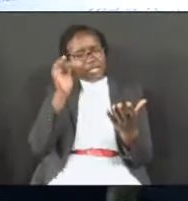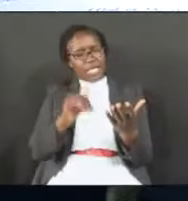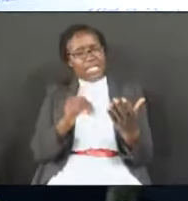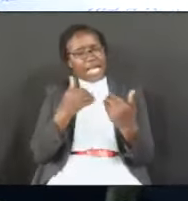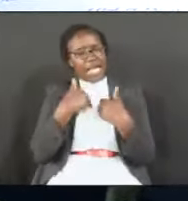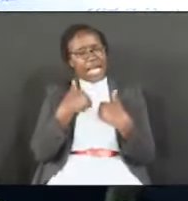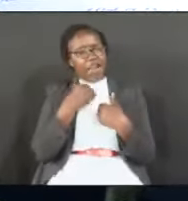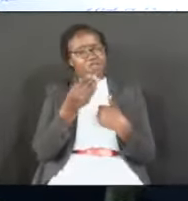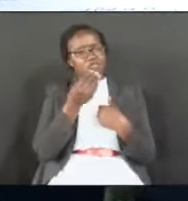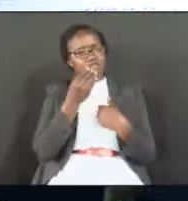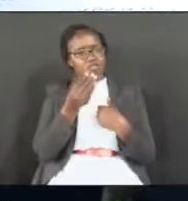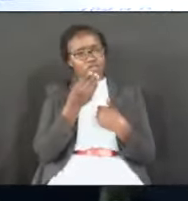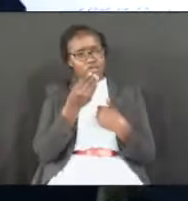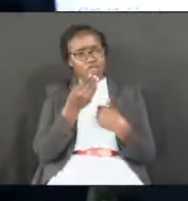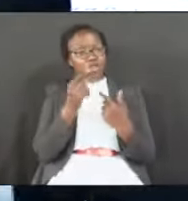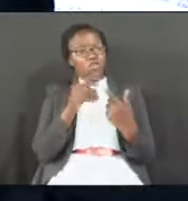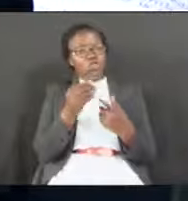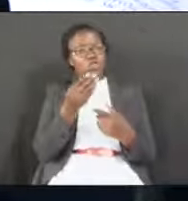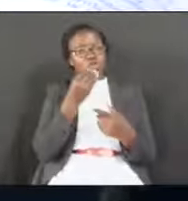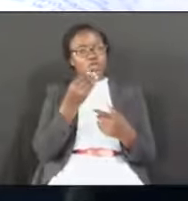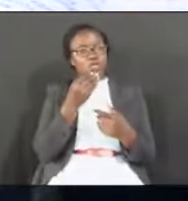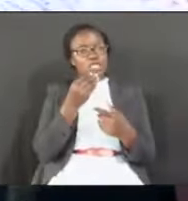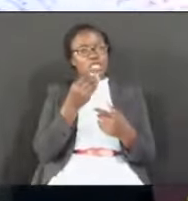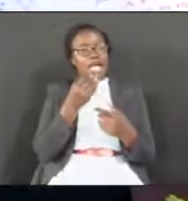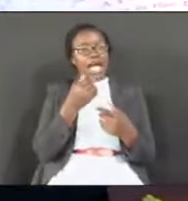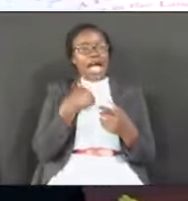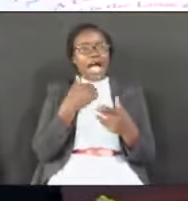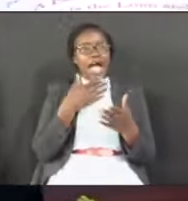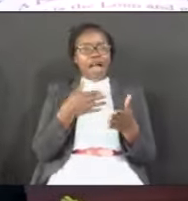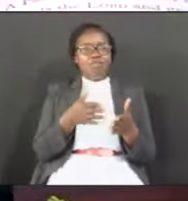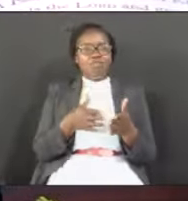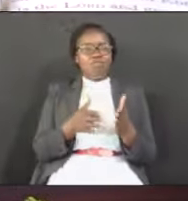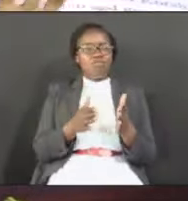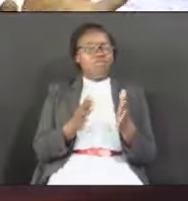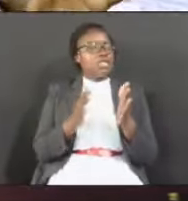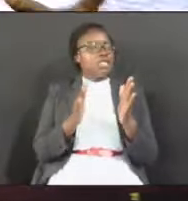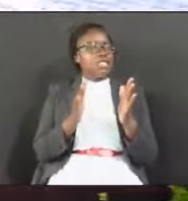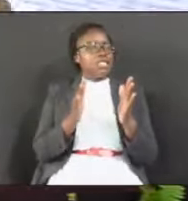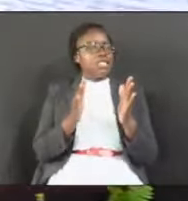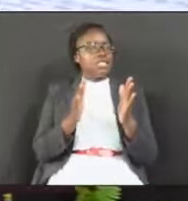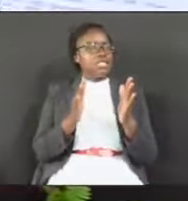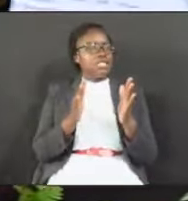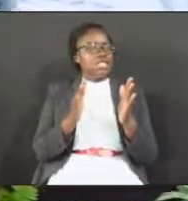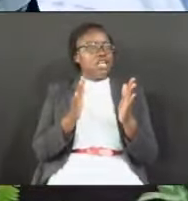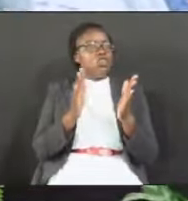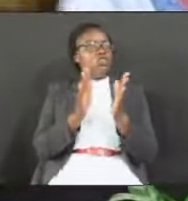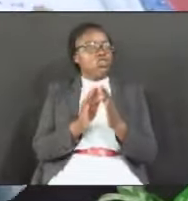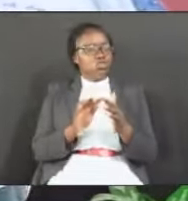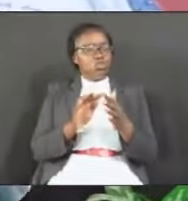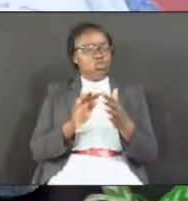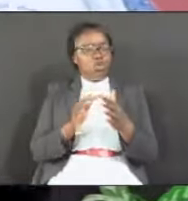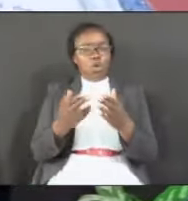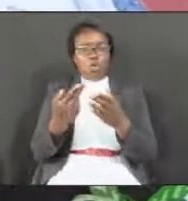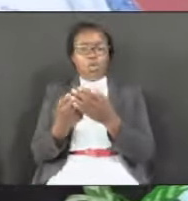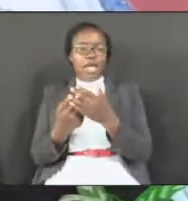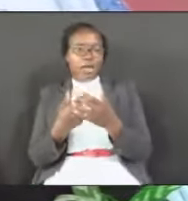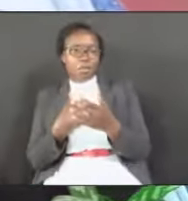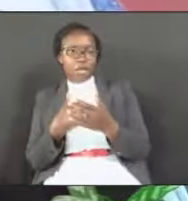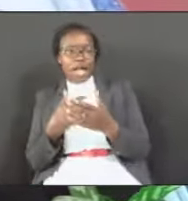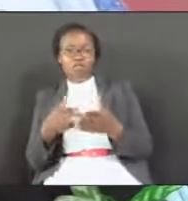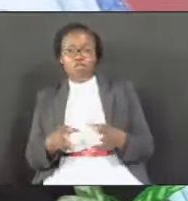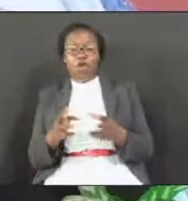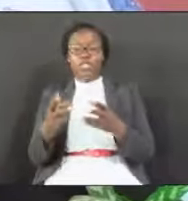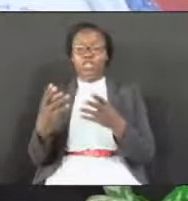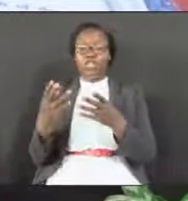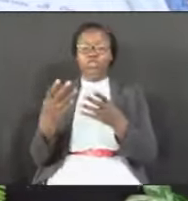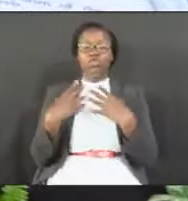food to eat. I have ways to manage you. I have ways to bear you up. I have ways to heal you. I